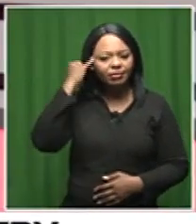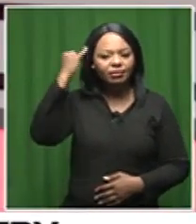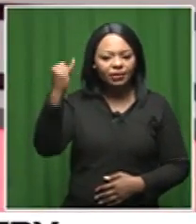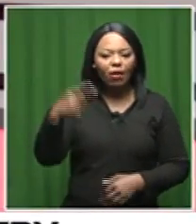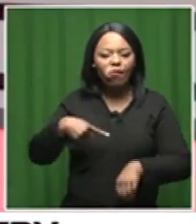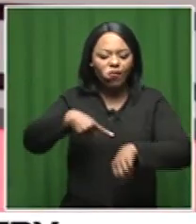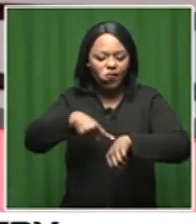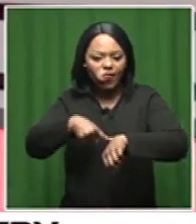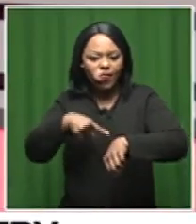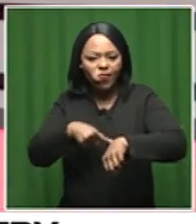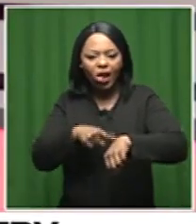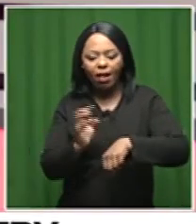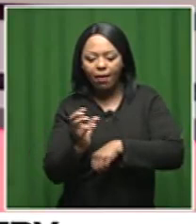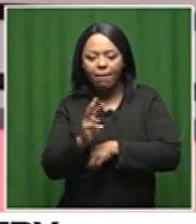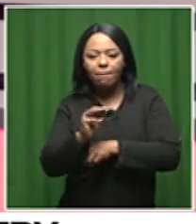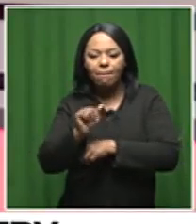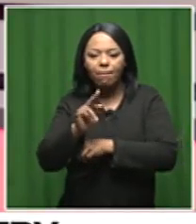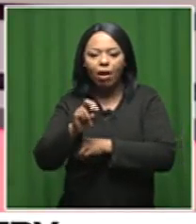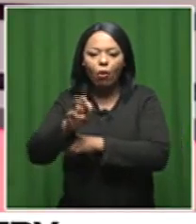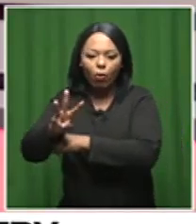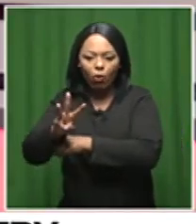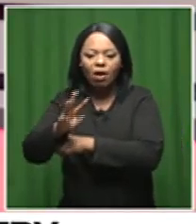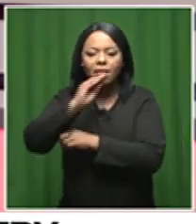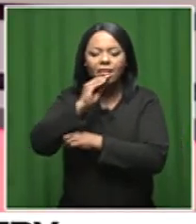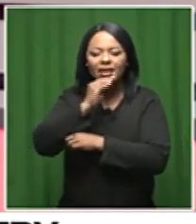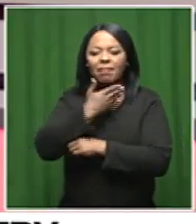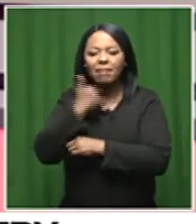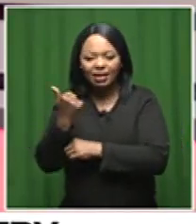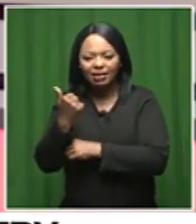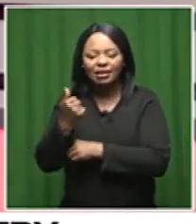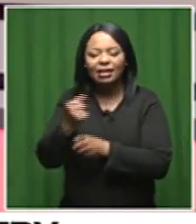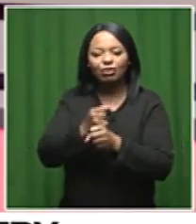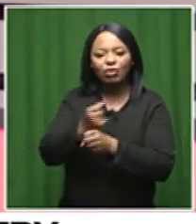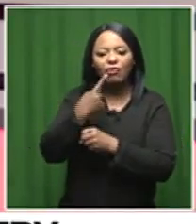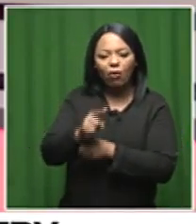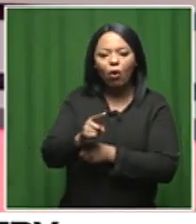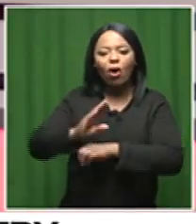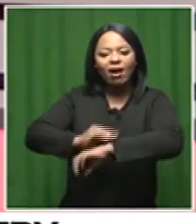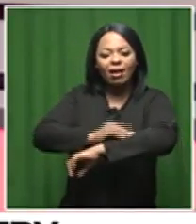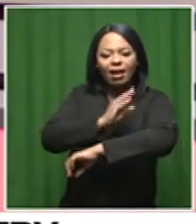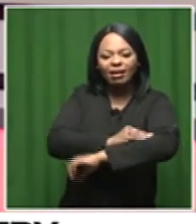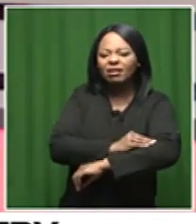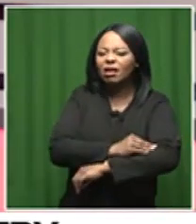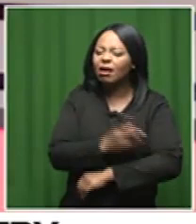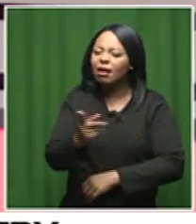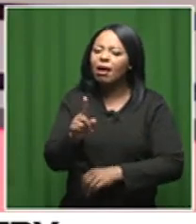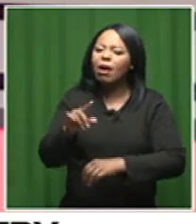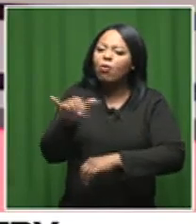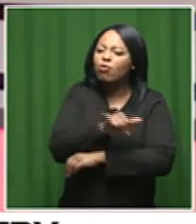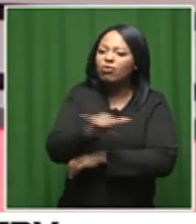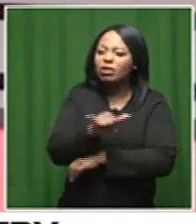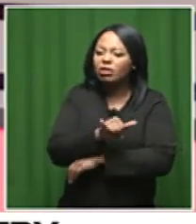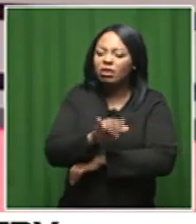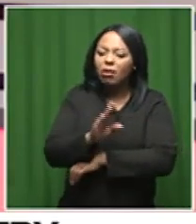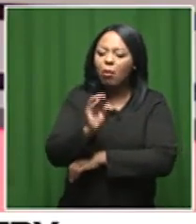marrow, surely is just the best treatment for certain types of cancers. So where and what cancers would bone marrow and stem